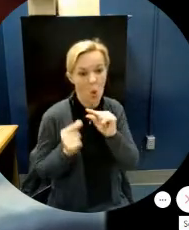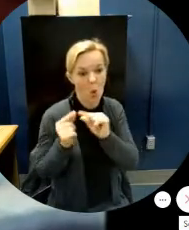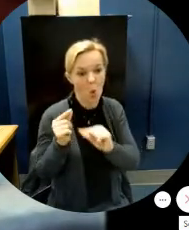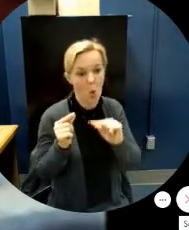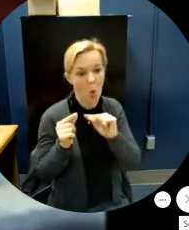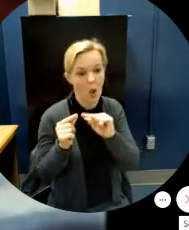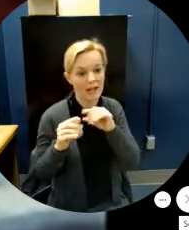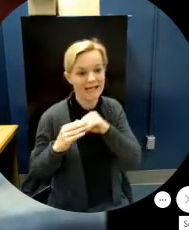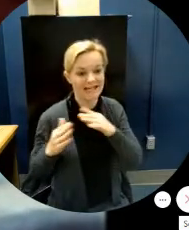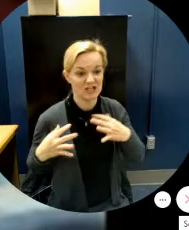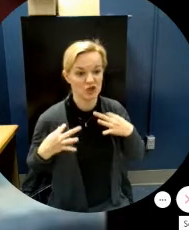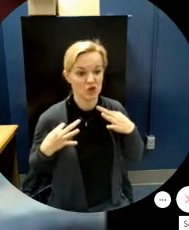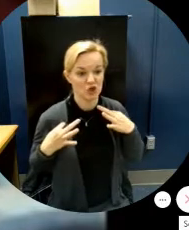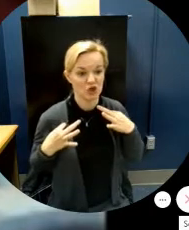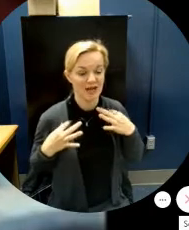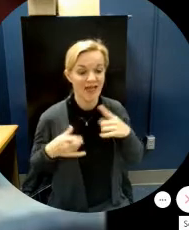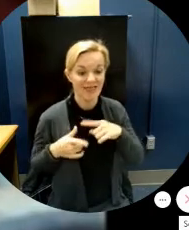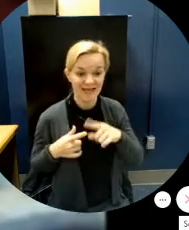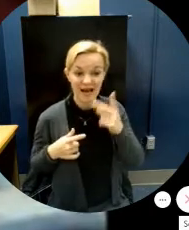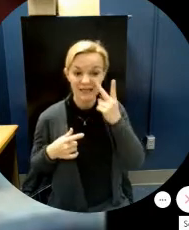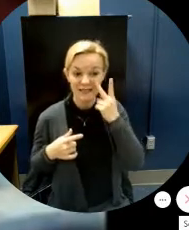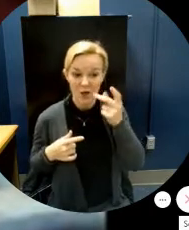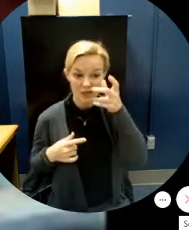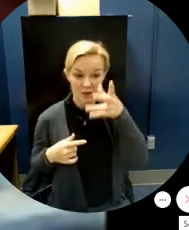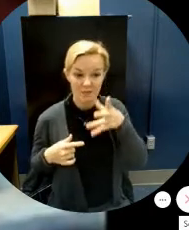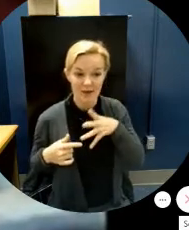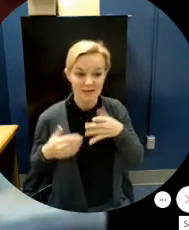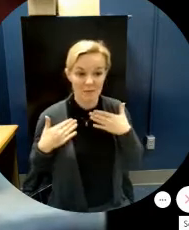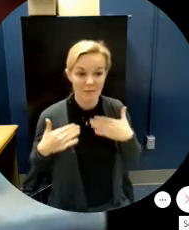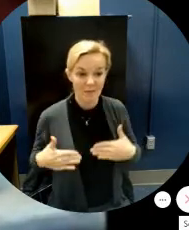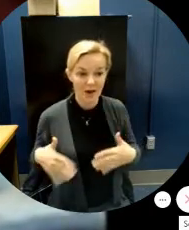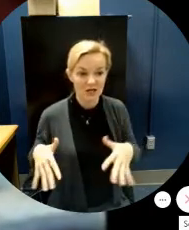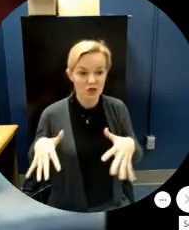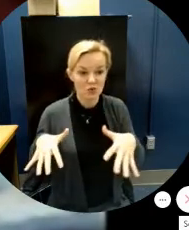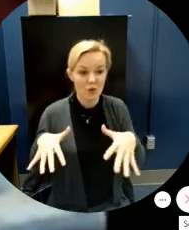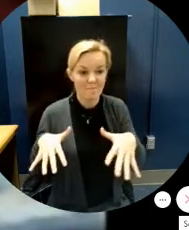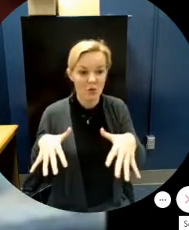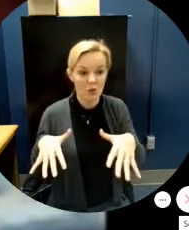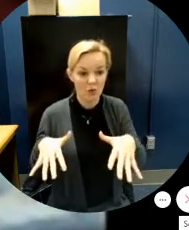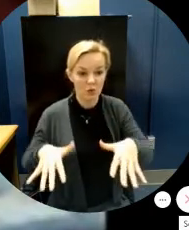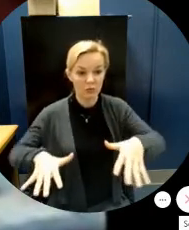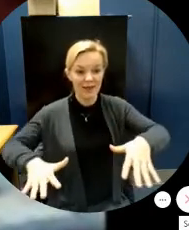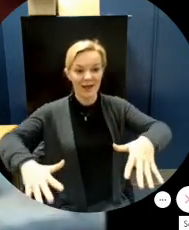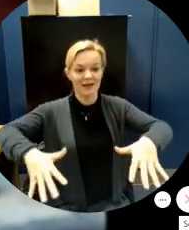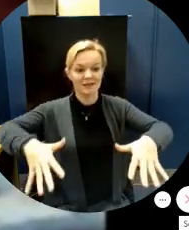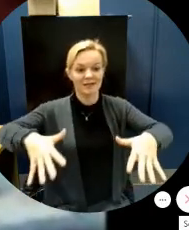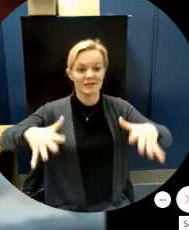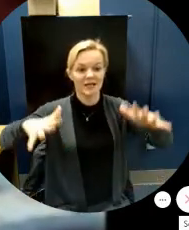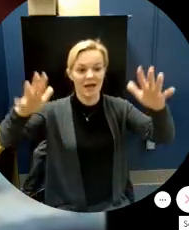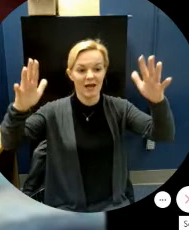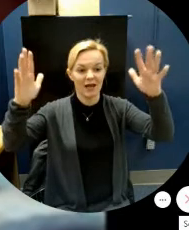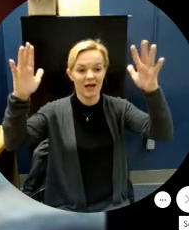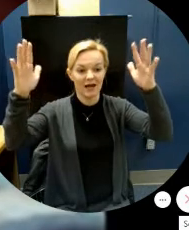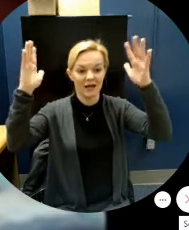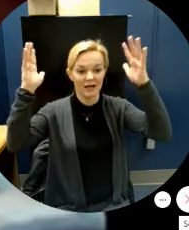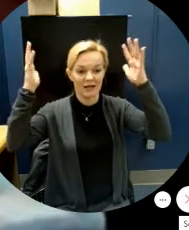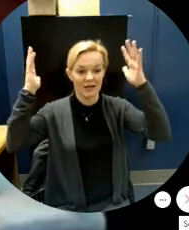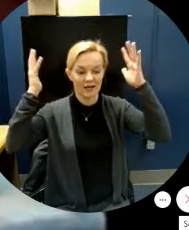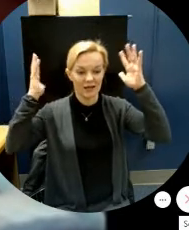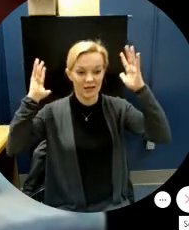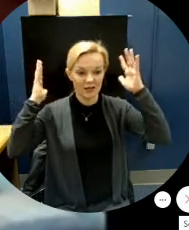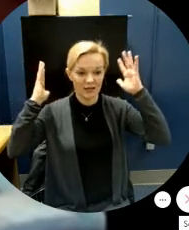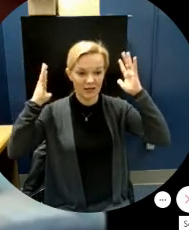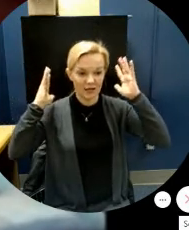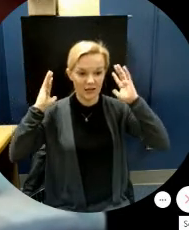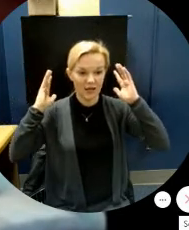I saw his body begin to tremble as he raised his arms parallel, his hands parallel to his head. He